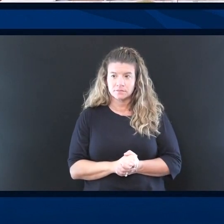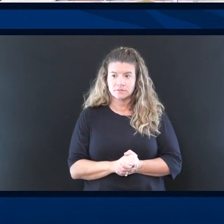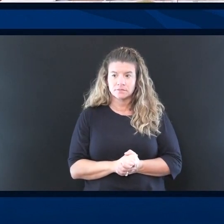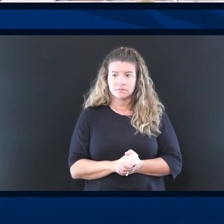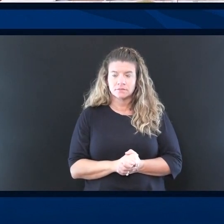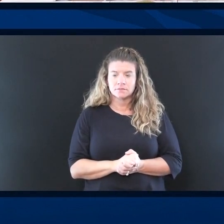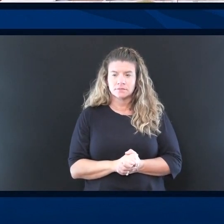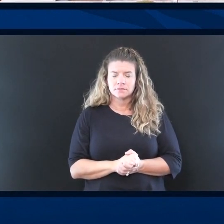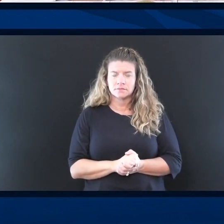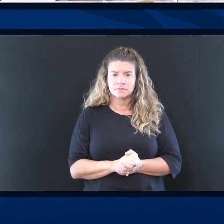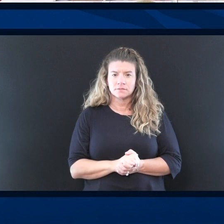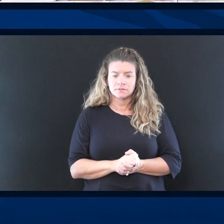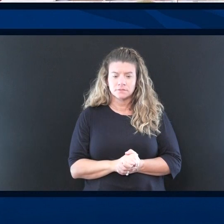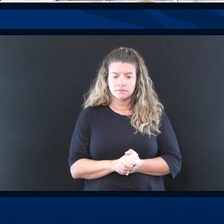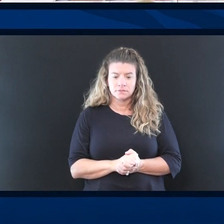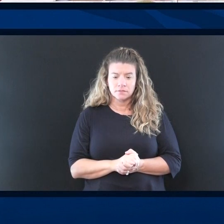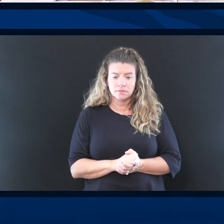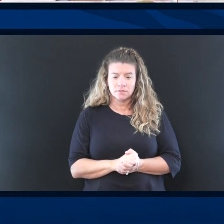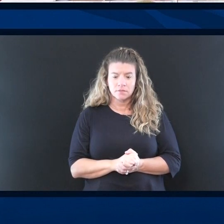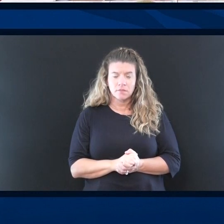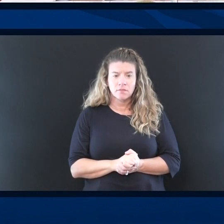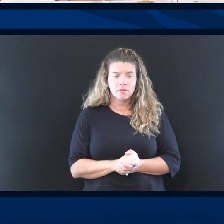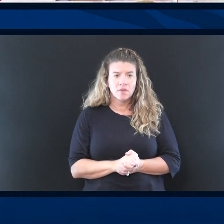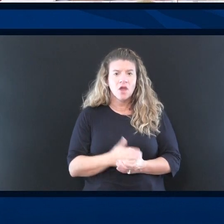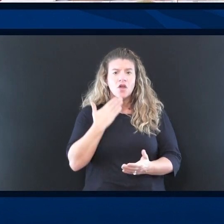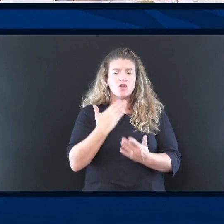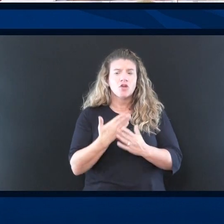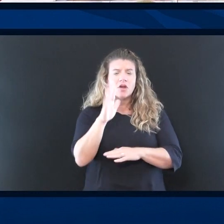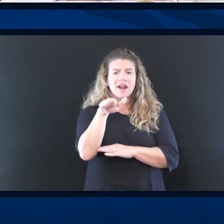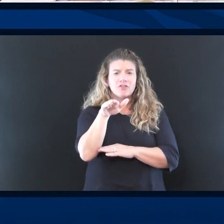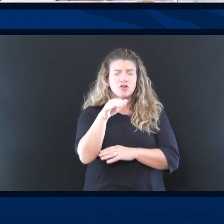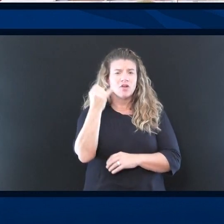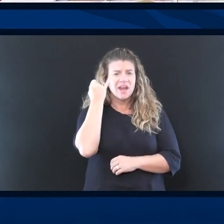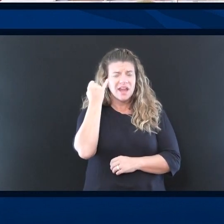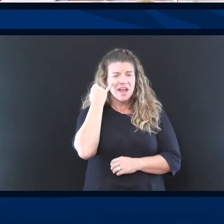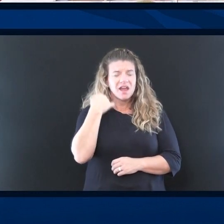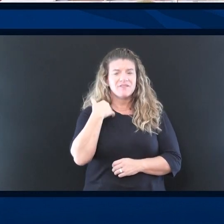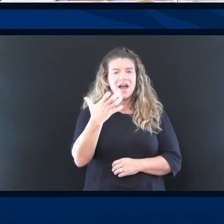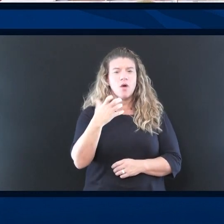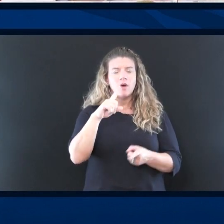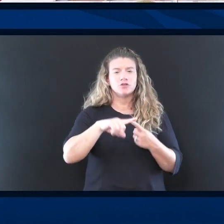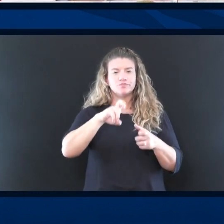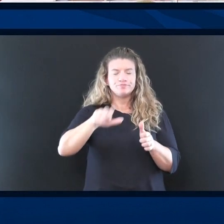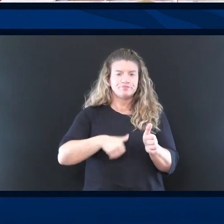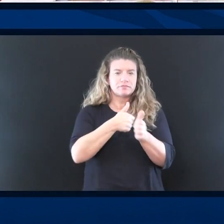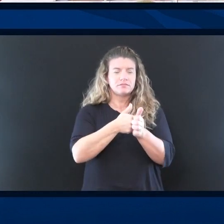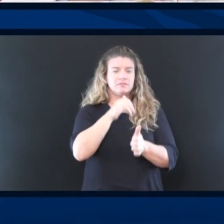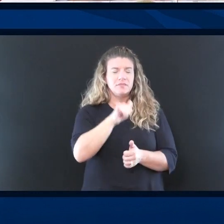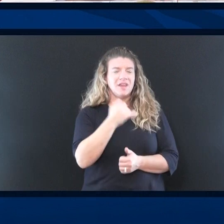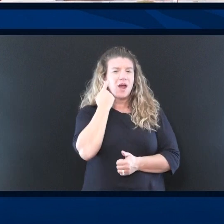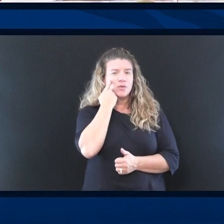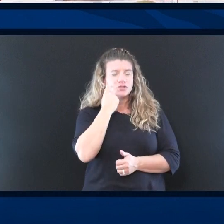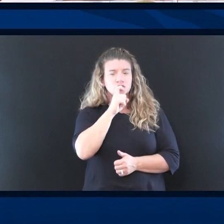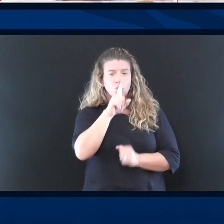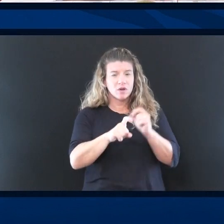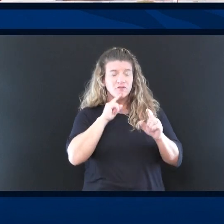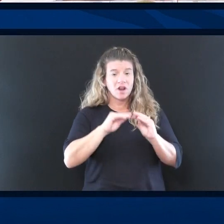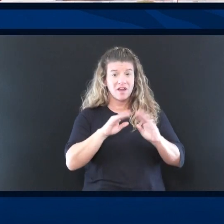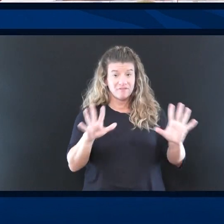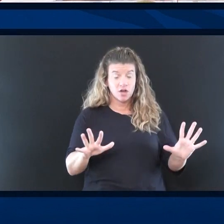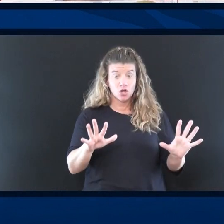Hey, good afternoon, Matthew Young with the West Virginia Daily News. If I could just piggyback off that previous question there, just for some clarification.